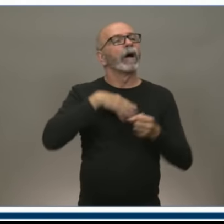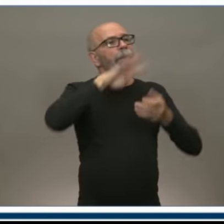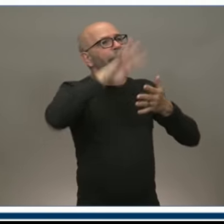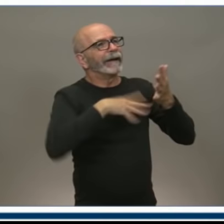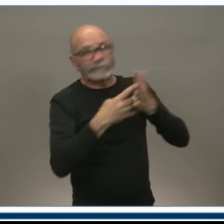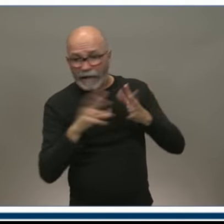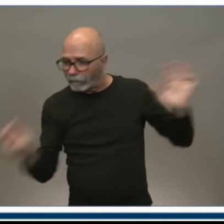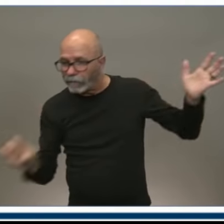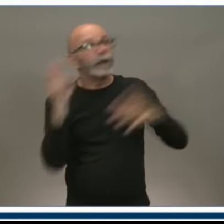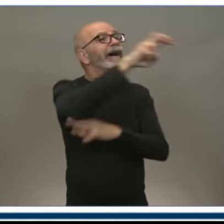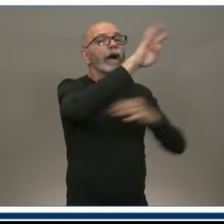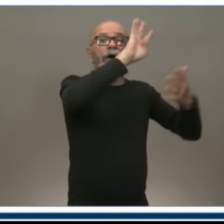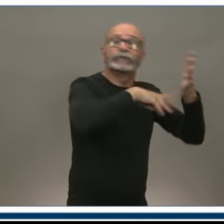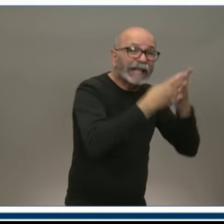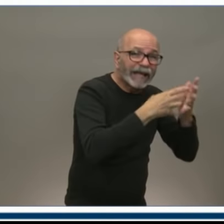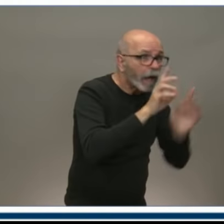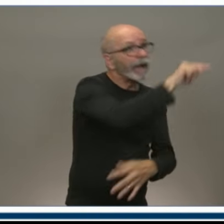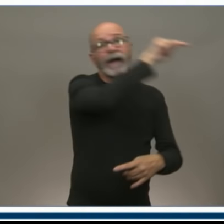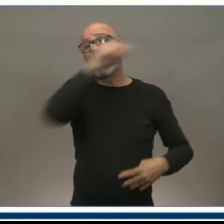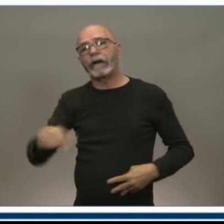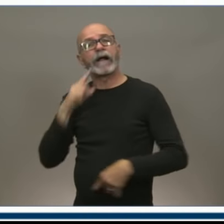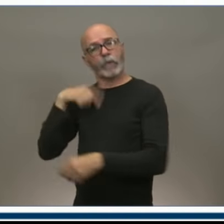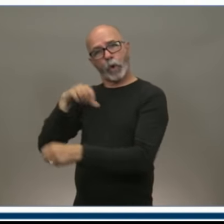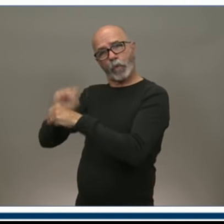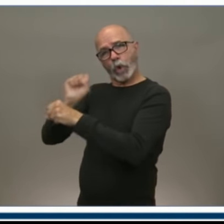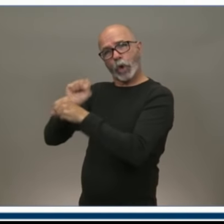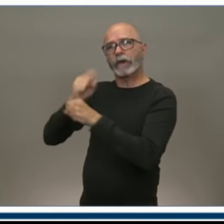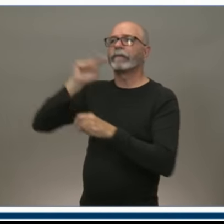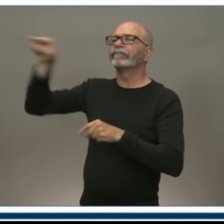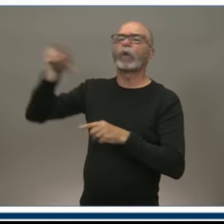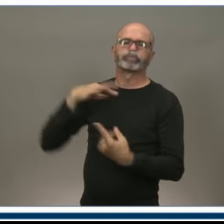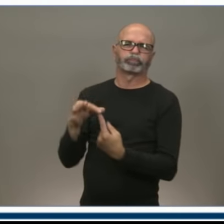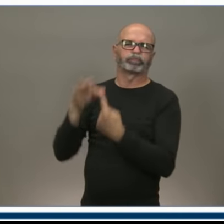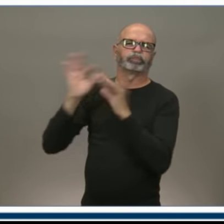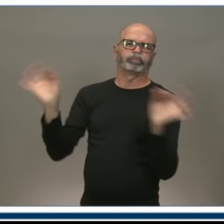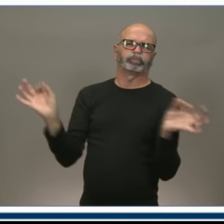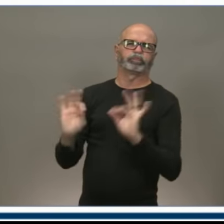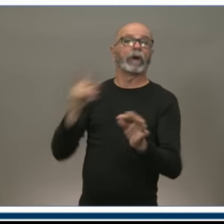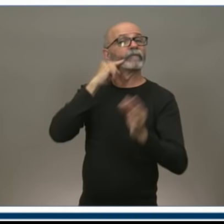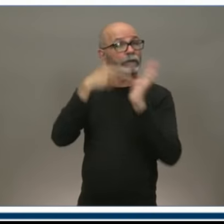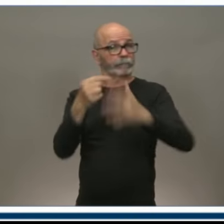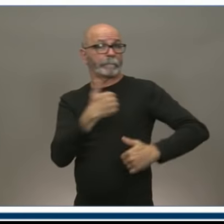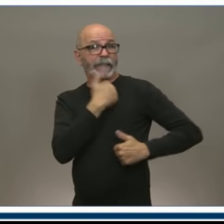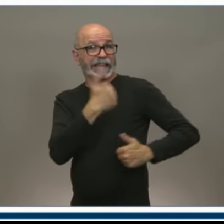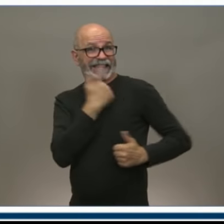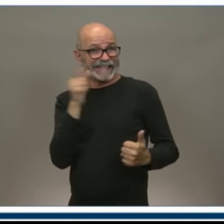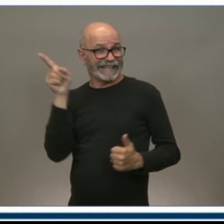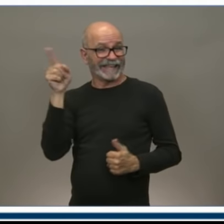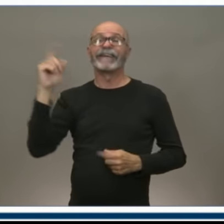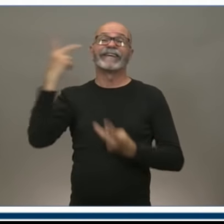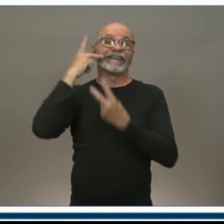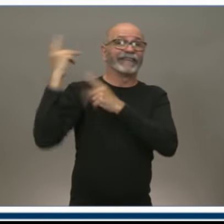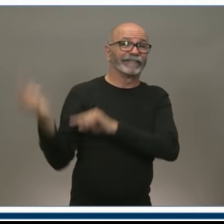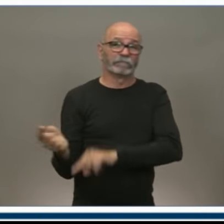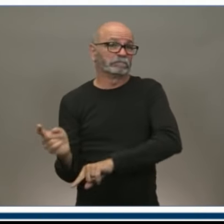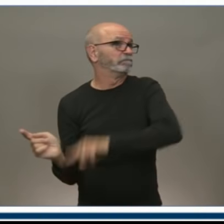an exempted worker, and like somebody is a member of the military, and they don't have to do the 14-day